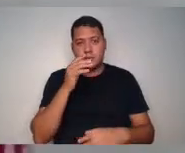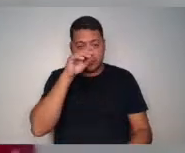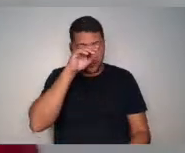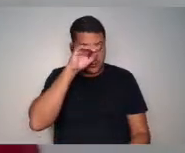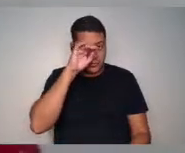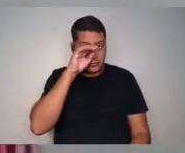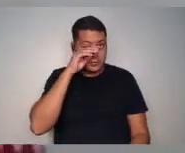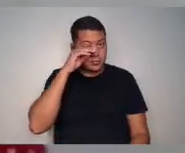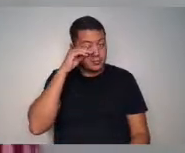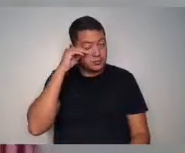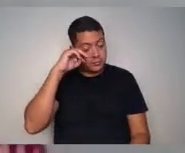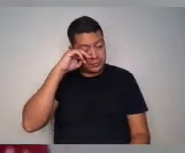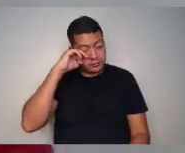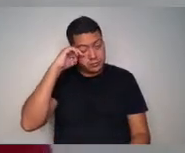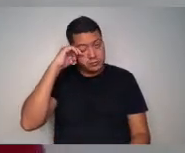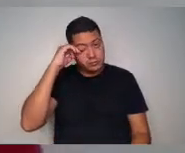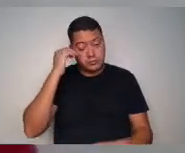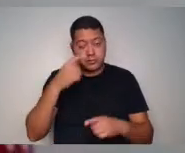this,